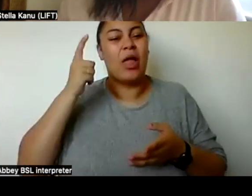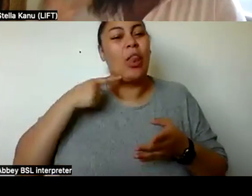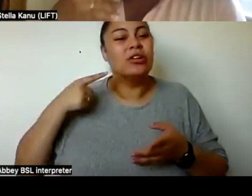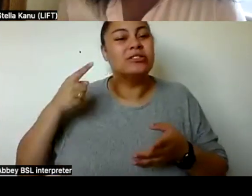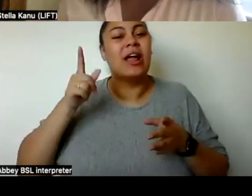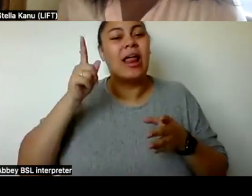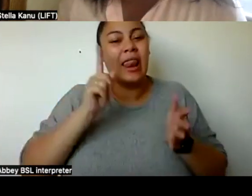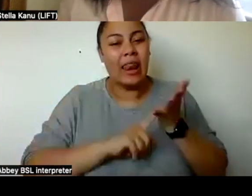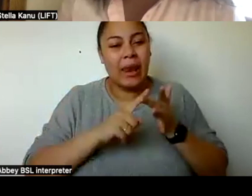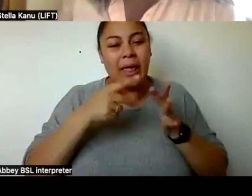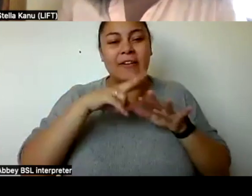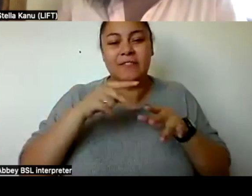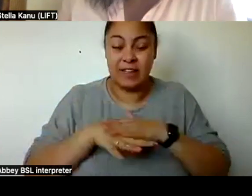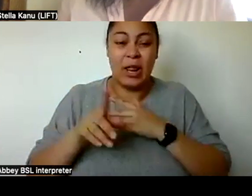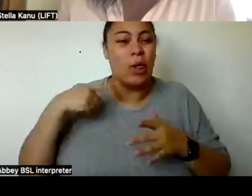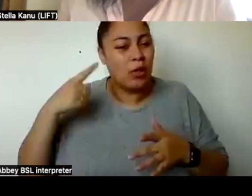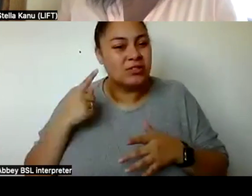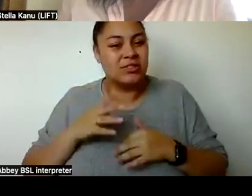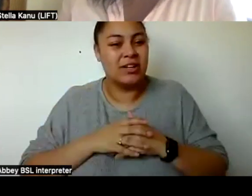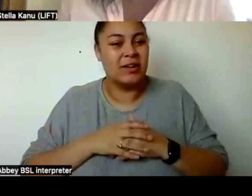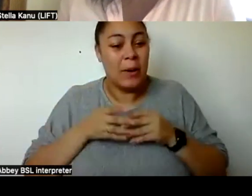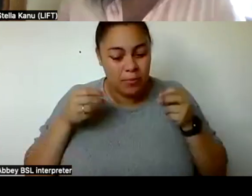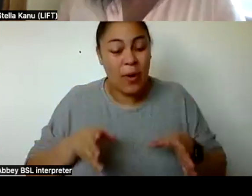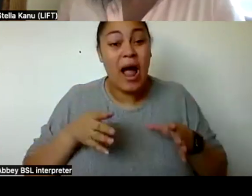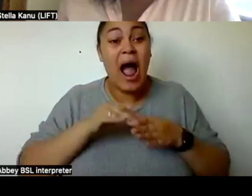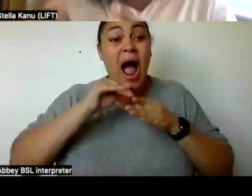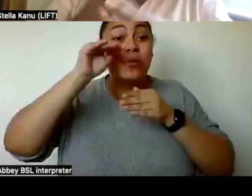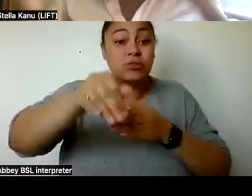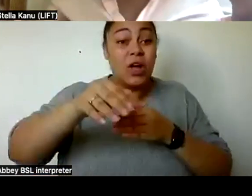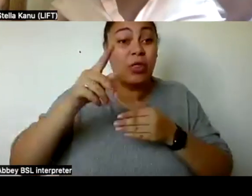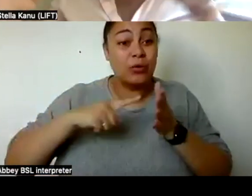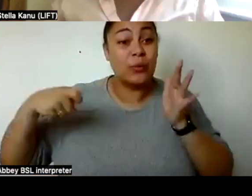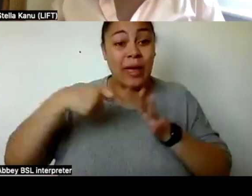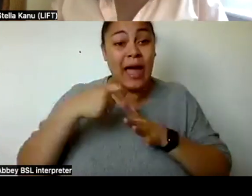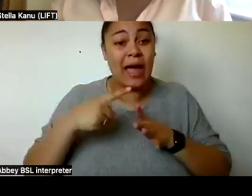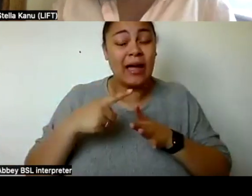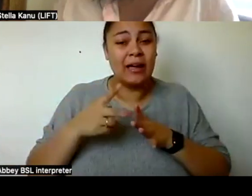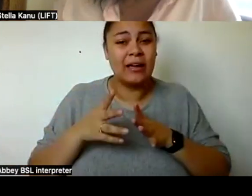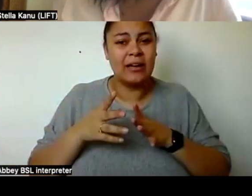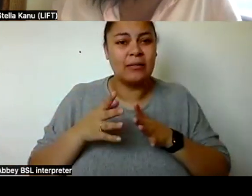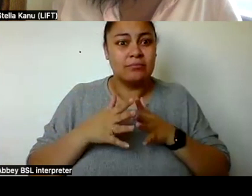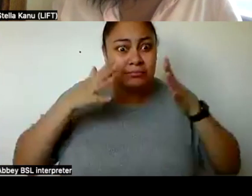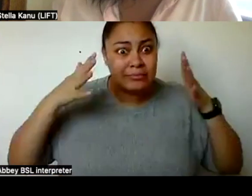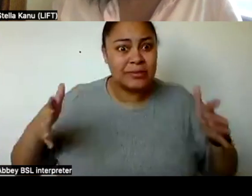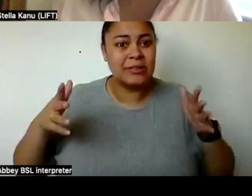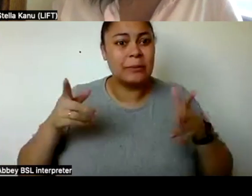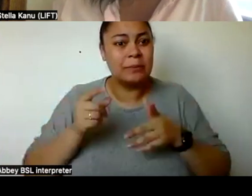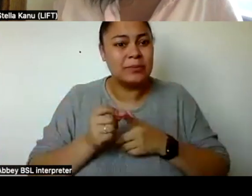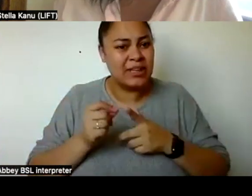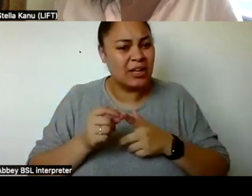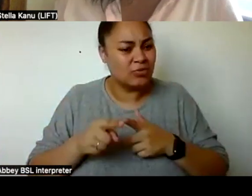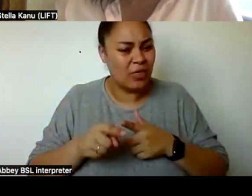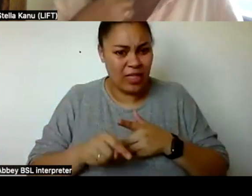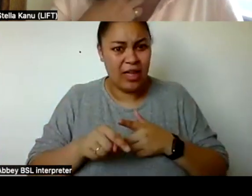operates in this space, are born outside the UK, then there's a huge potential there. And as you